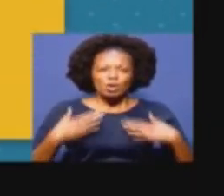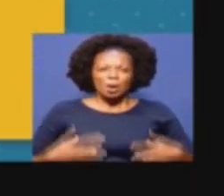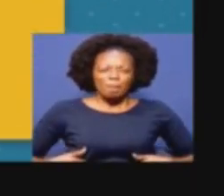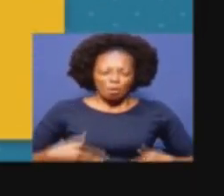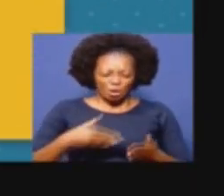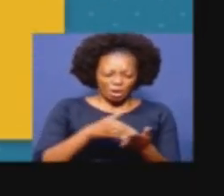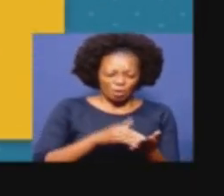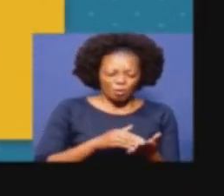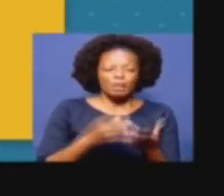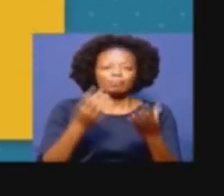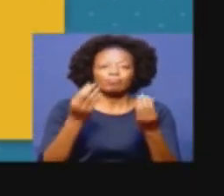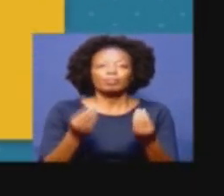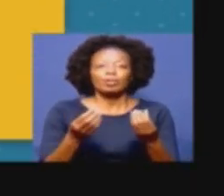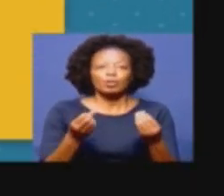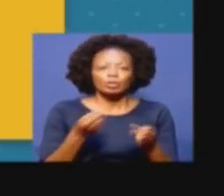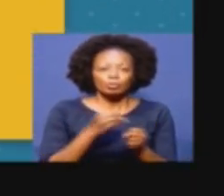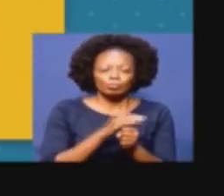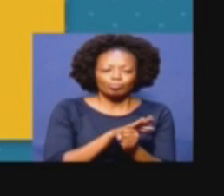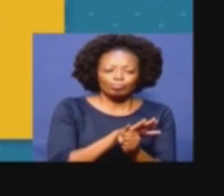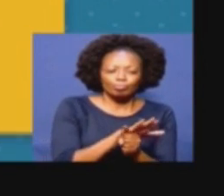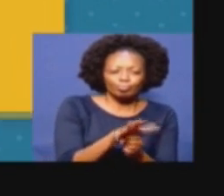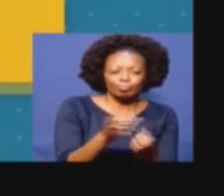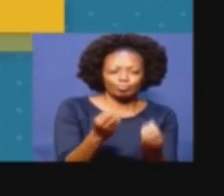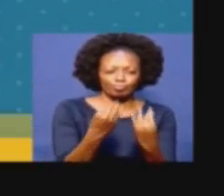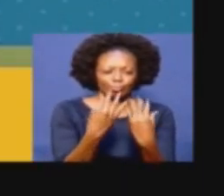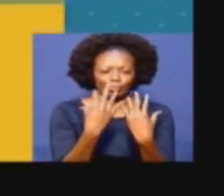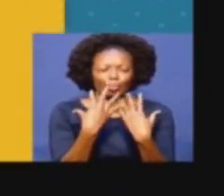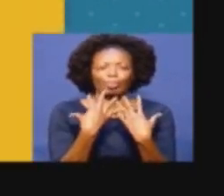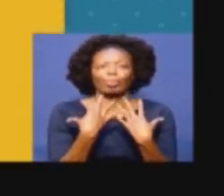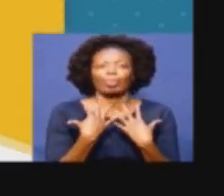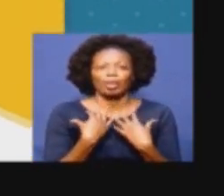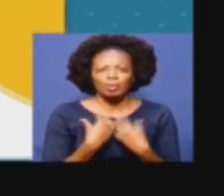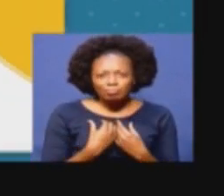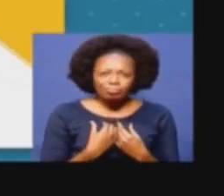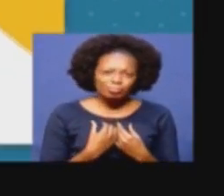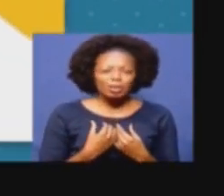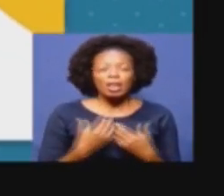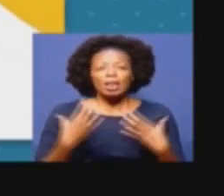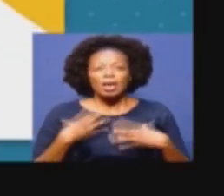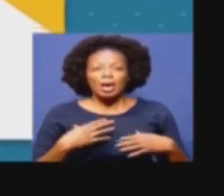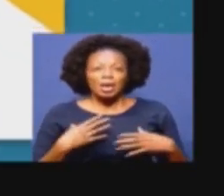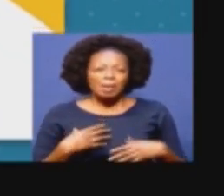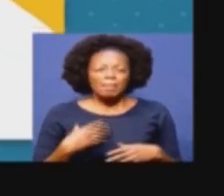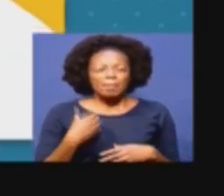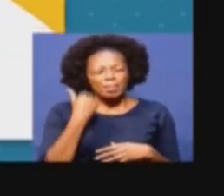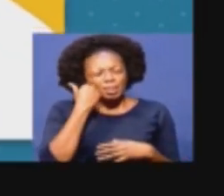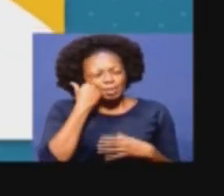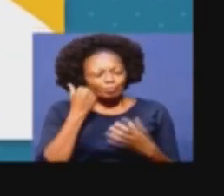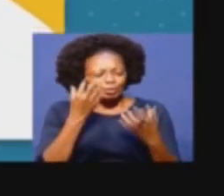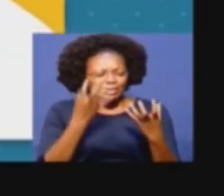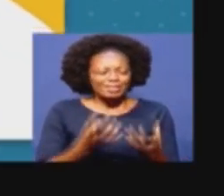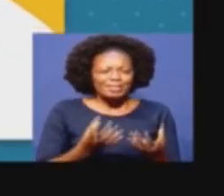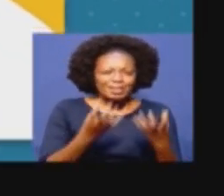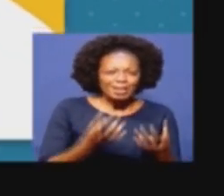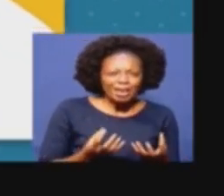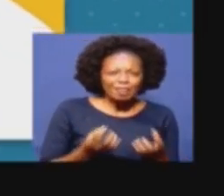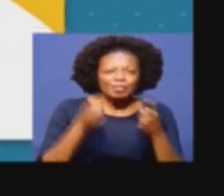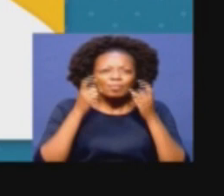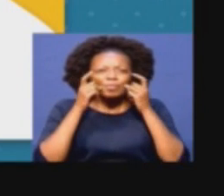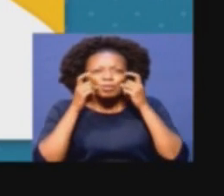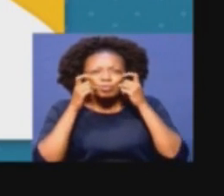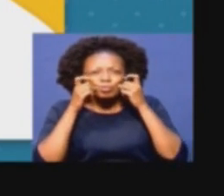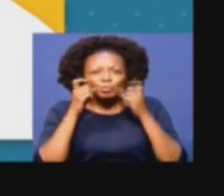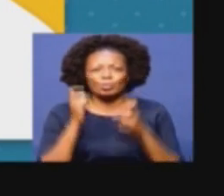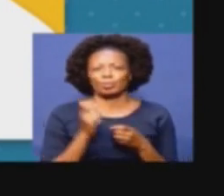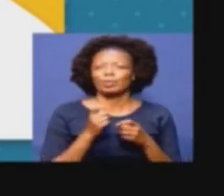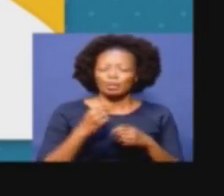a greater risk of contracting coronavirus disease. People living with pre-existing medical conditions such as HIV,